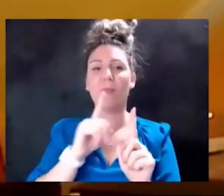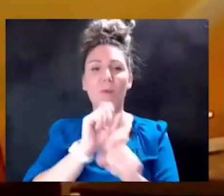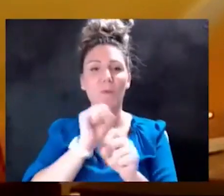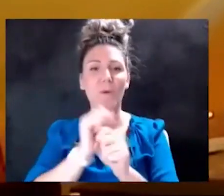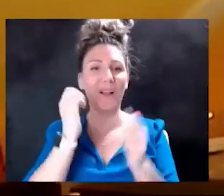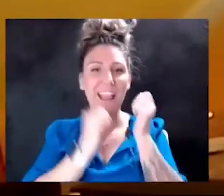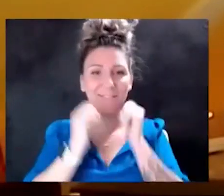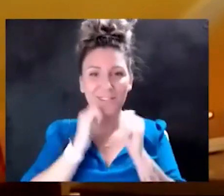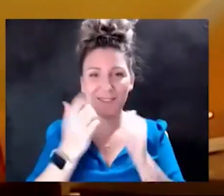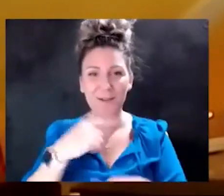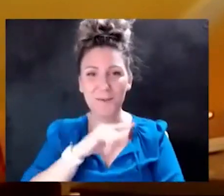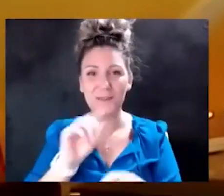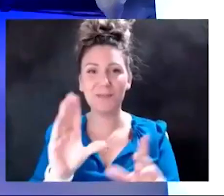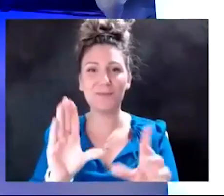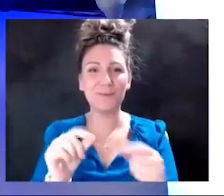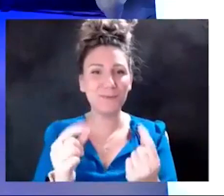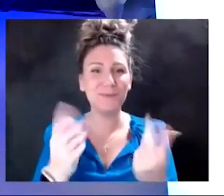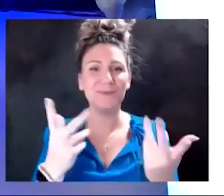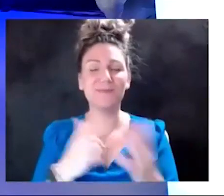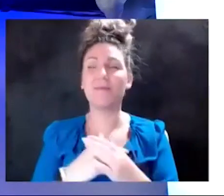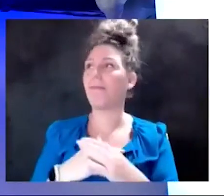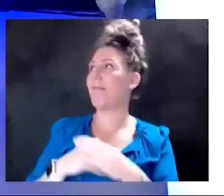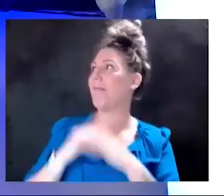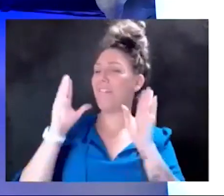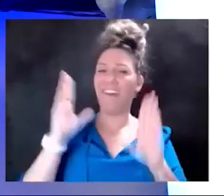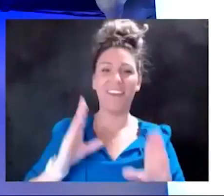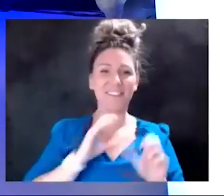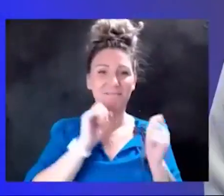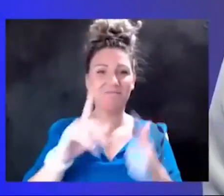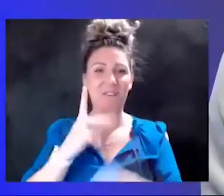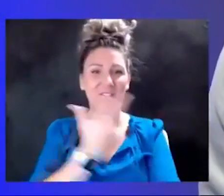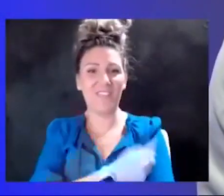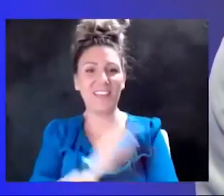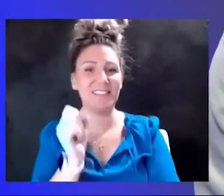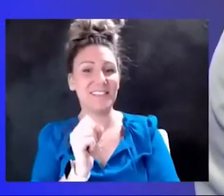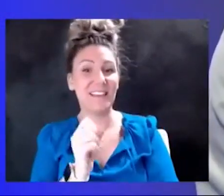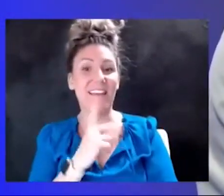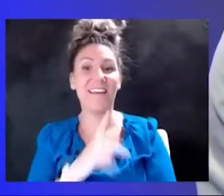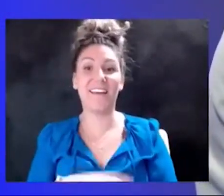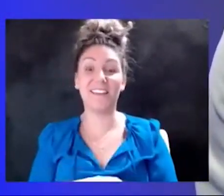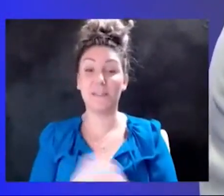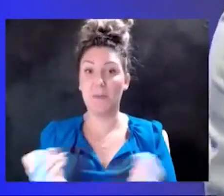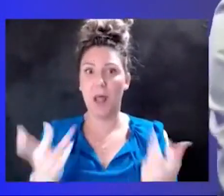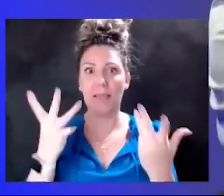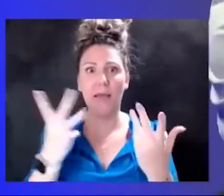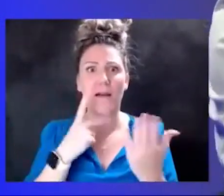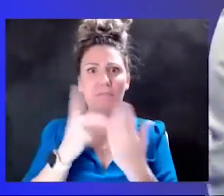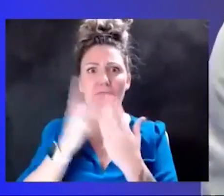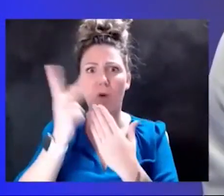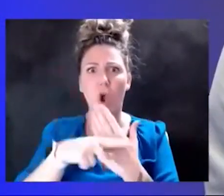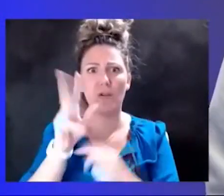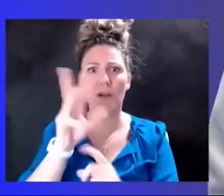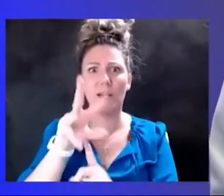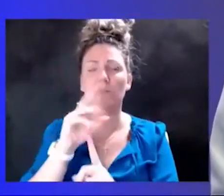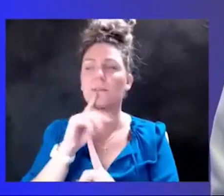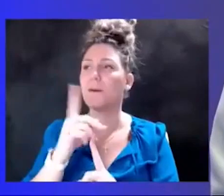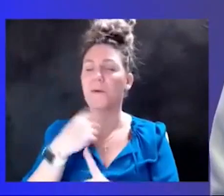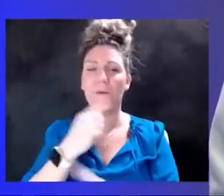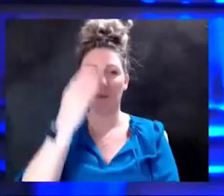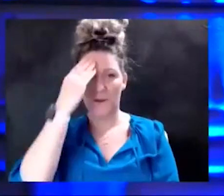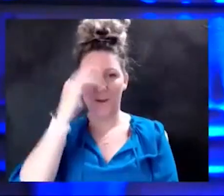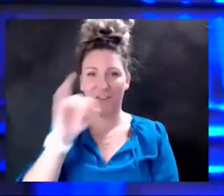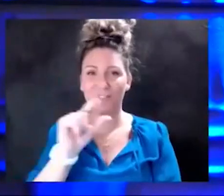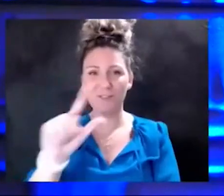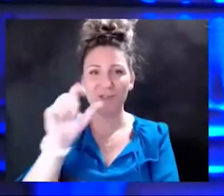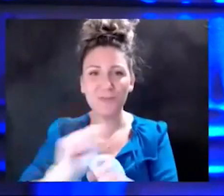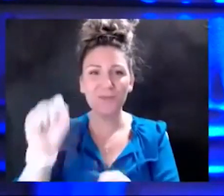day. Yeah, awesome. And let's all go get vaccinated. Hawkeye. Yeah, it's been a lot of shows, and we know that Jill works extremely hard at doing